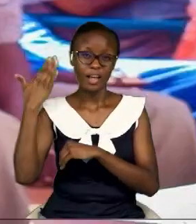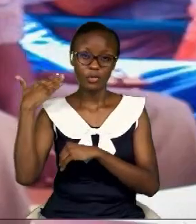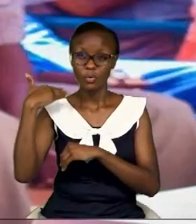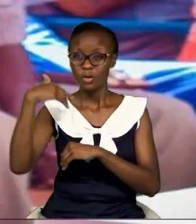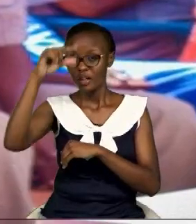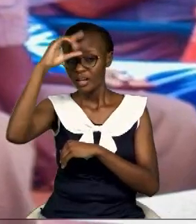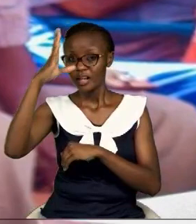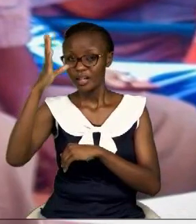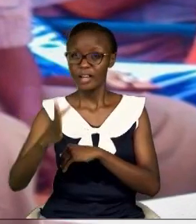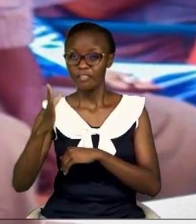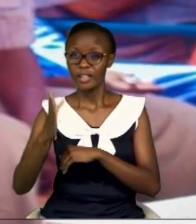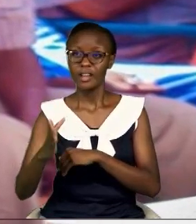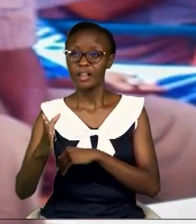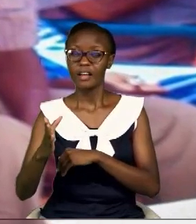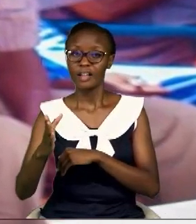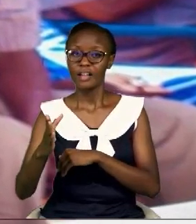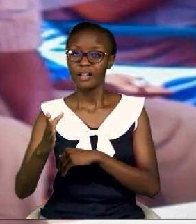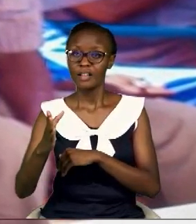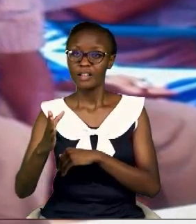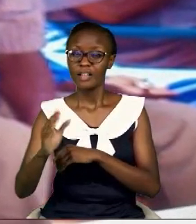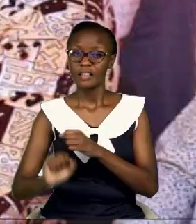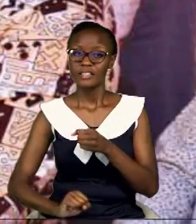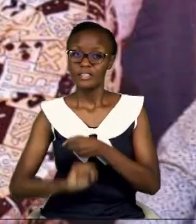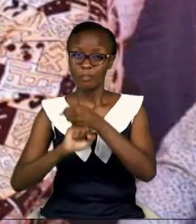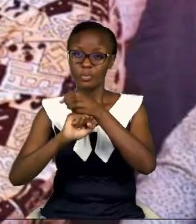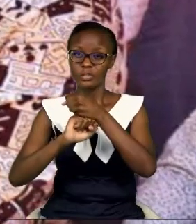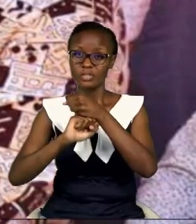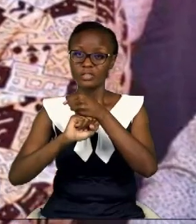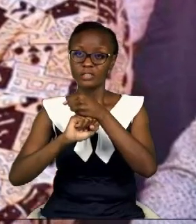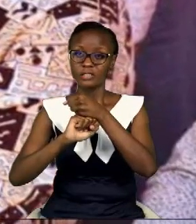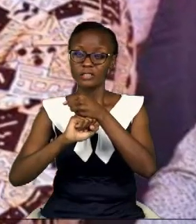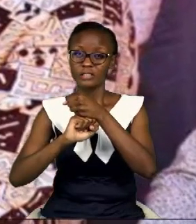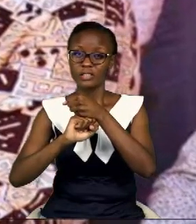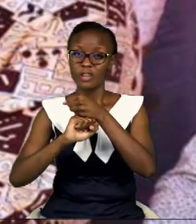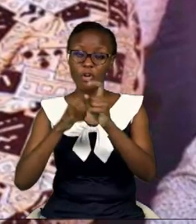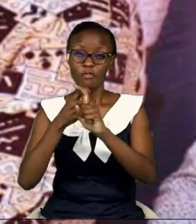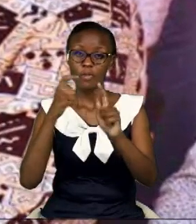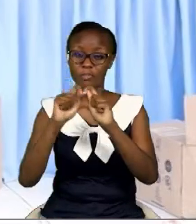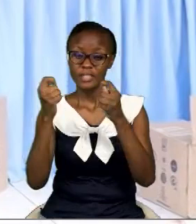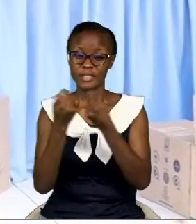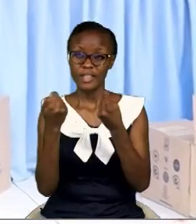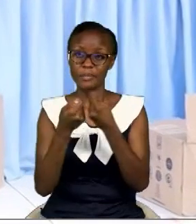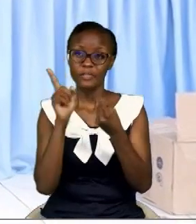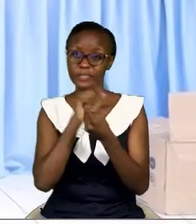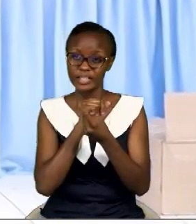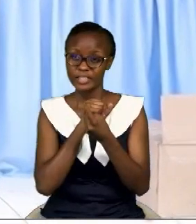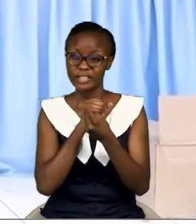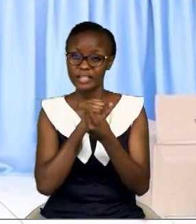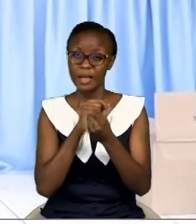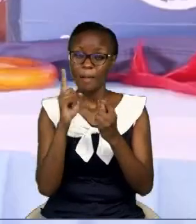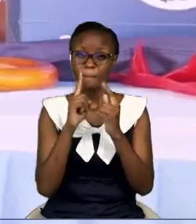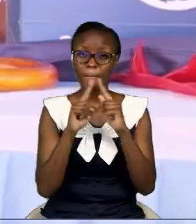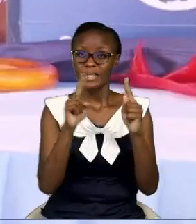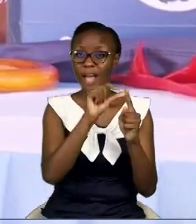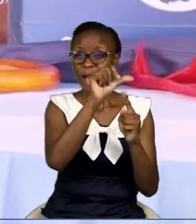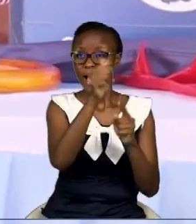Abdullahi got a major boost in his bid to recapture the seat, after his larger the Godia clan endorsed him, the Fai community, which had lined